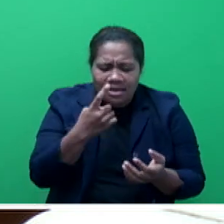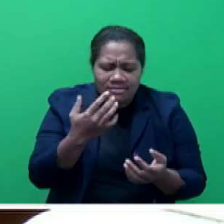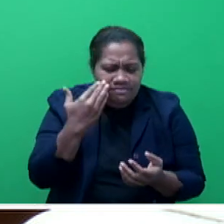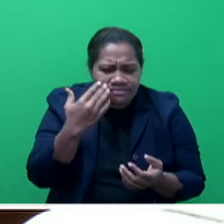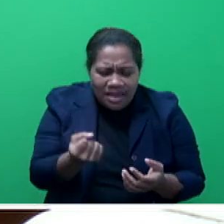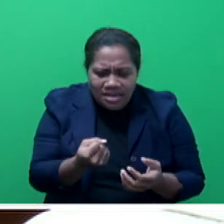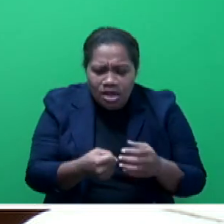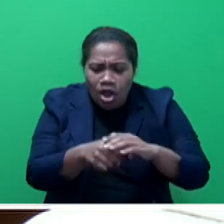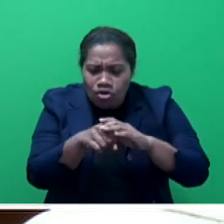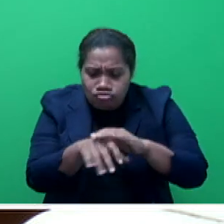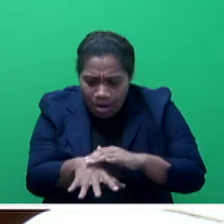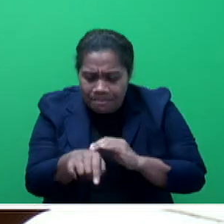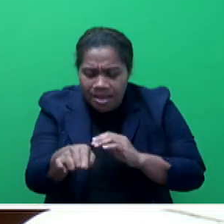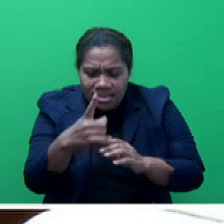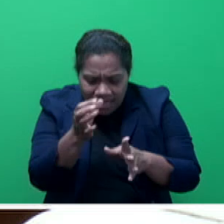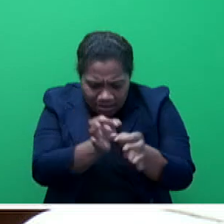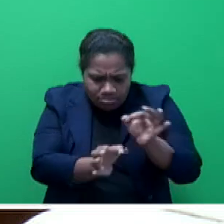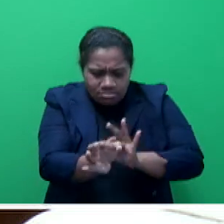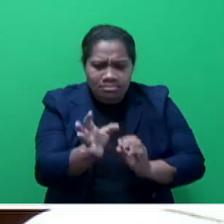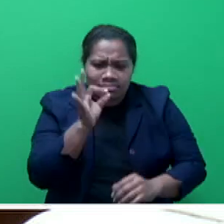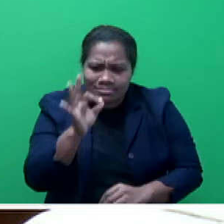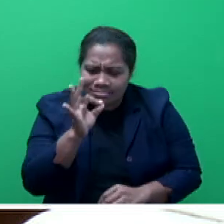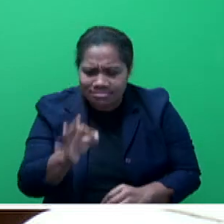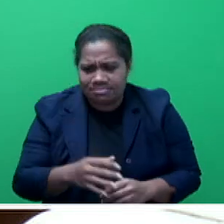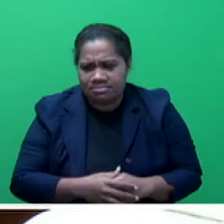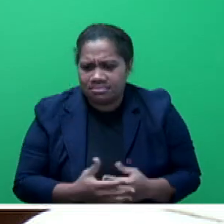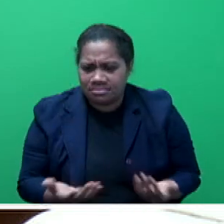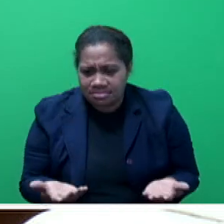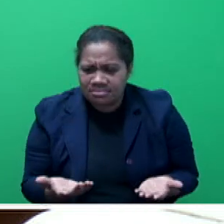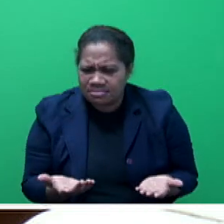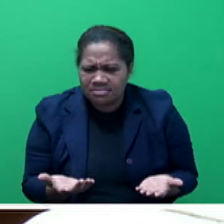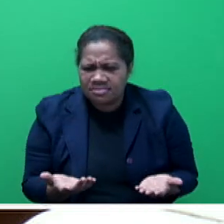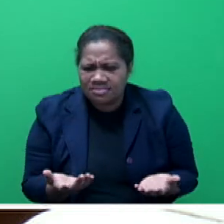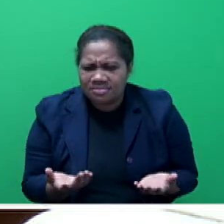consumption to be of equivalent value. However, Mr.